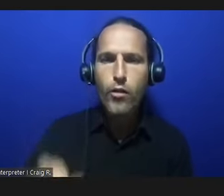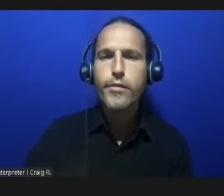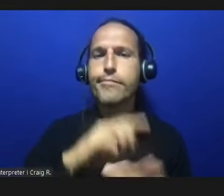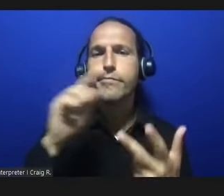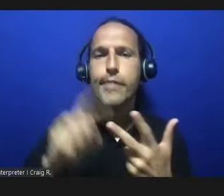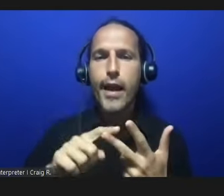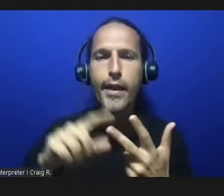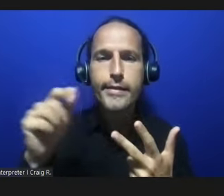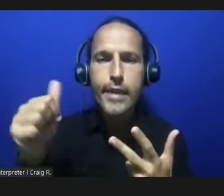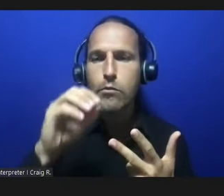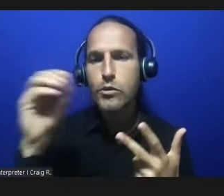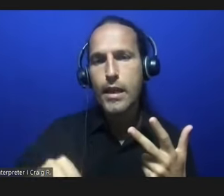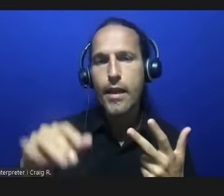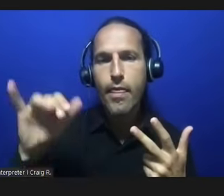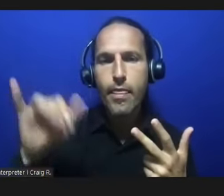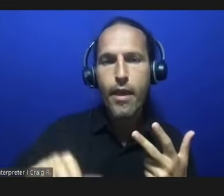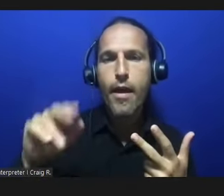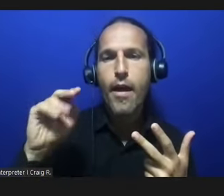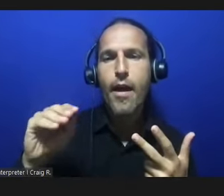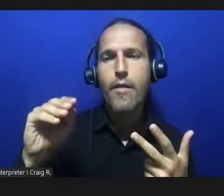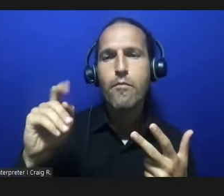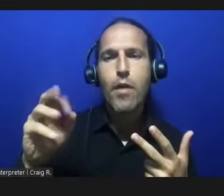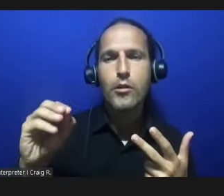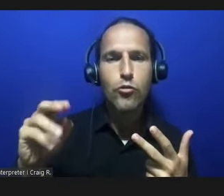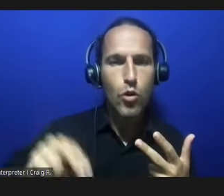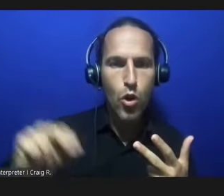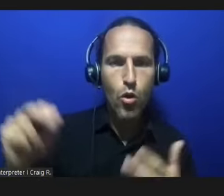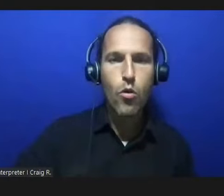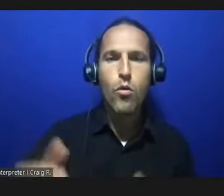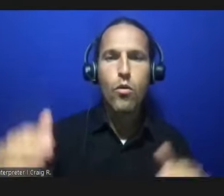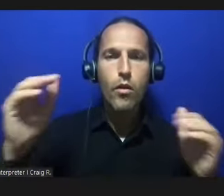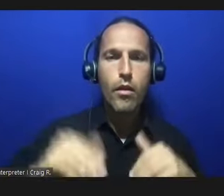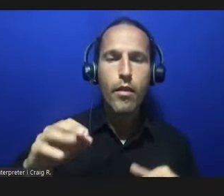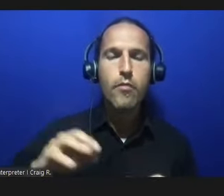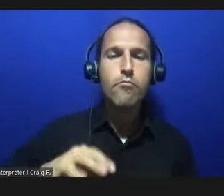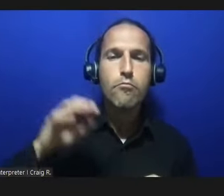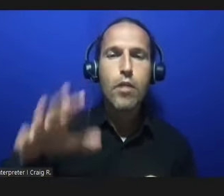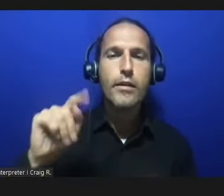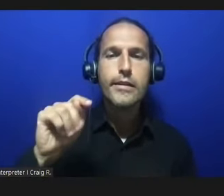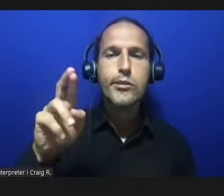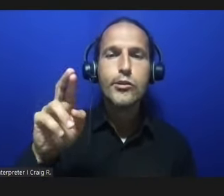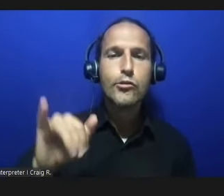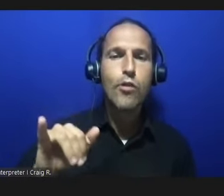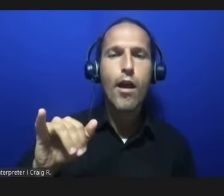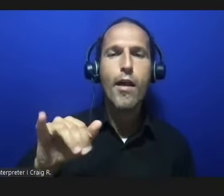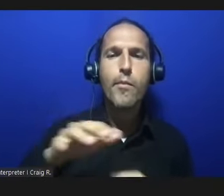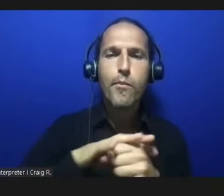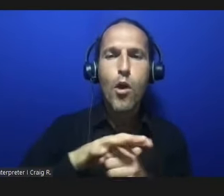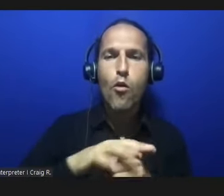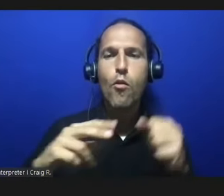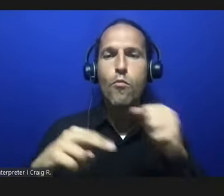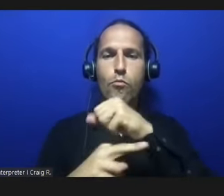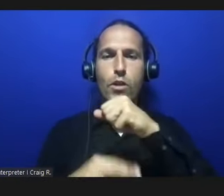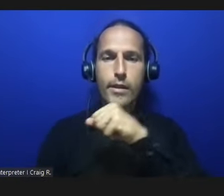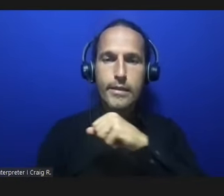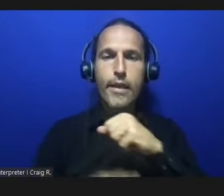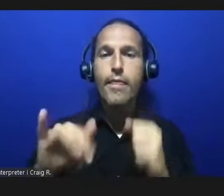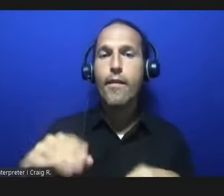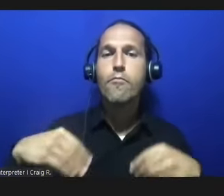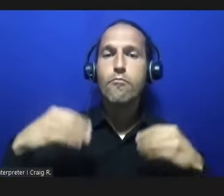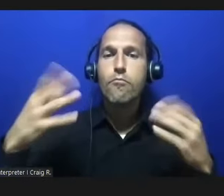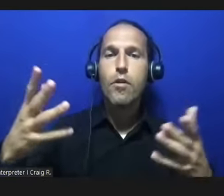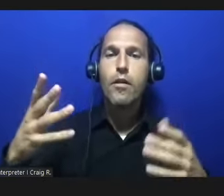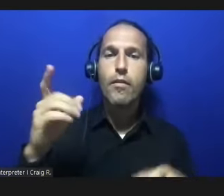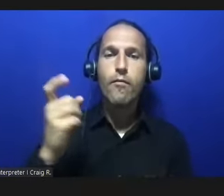North. The toll rates will be determined by the Triborough Bridge and Tunnel Authority, or TBTA Board, informed by recommendations of the